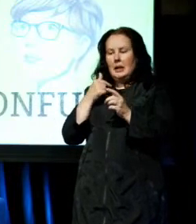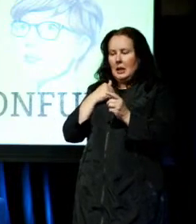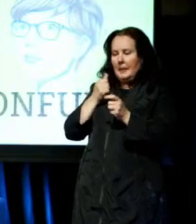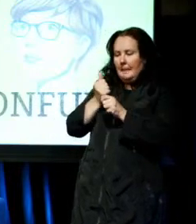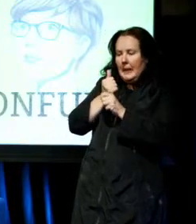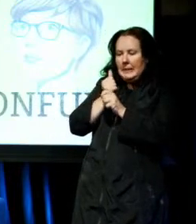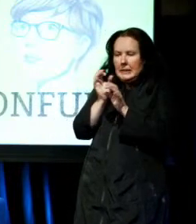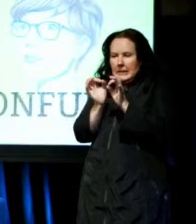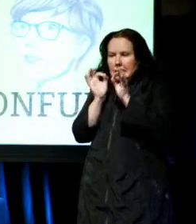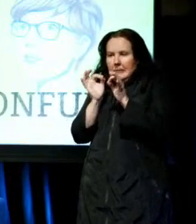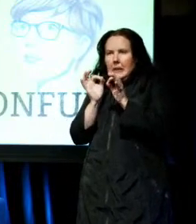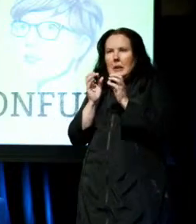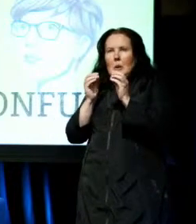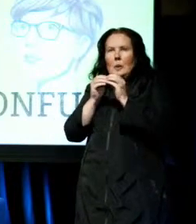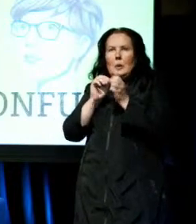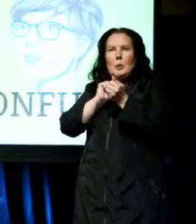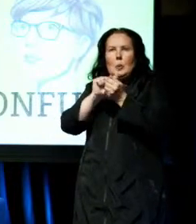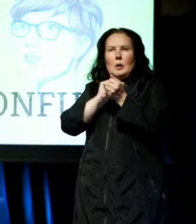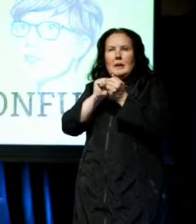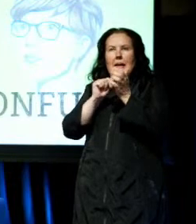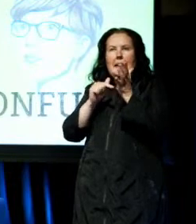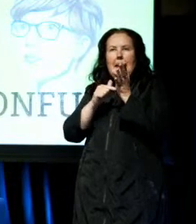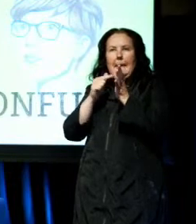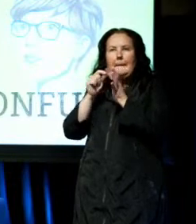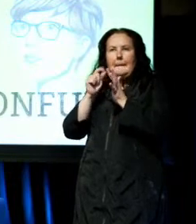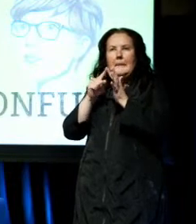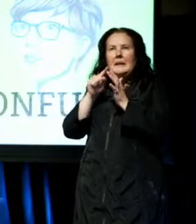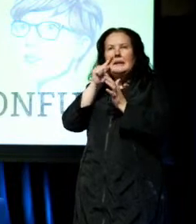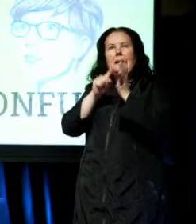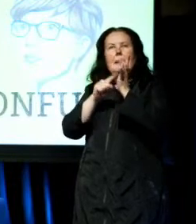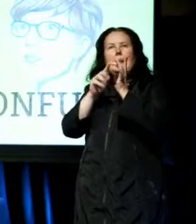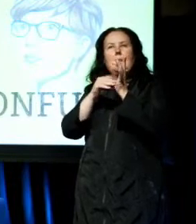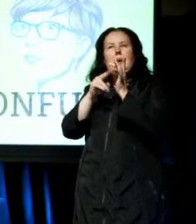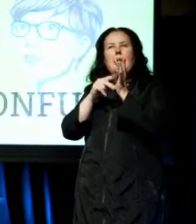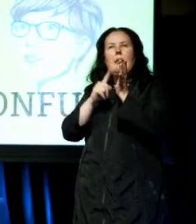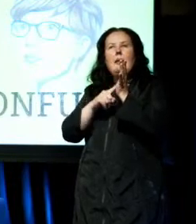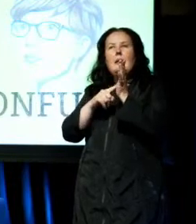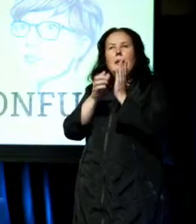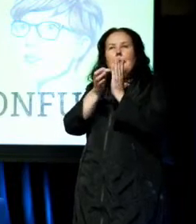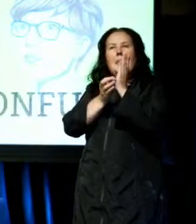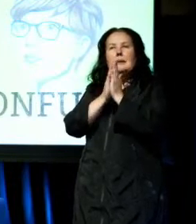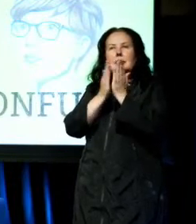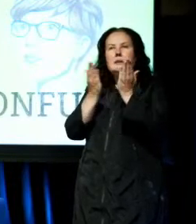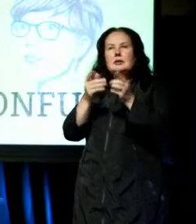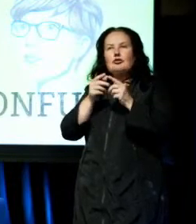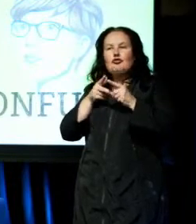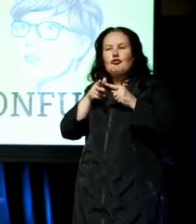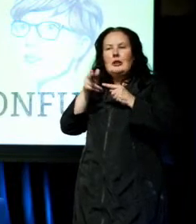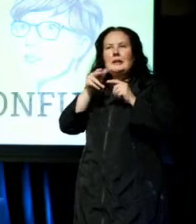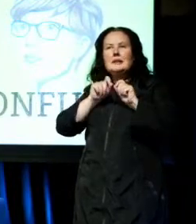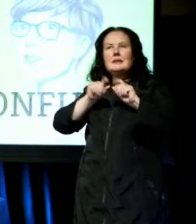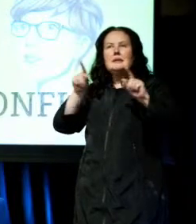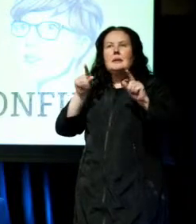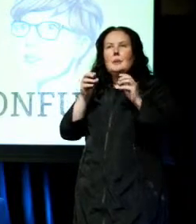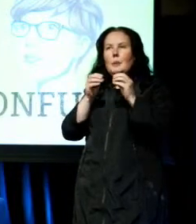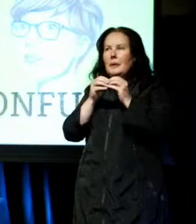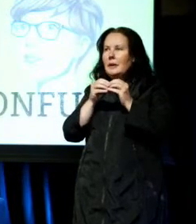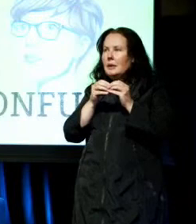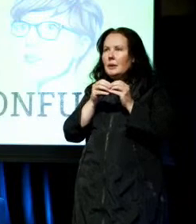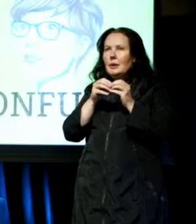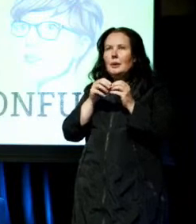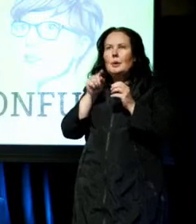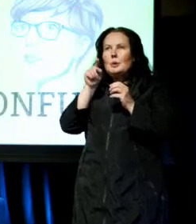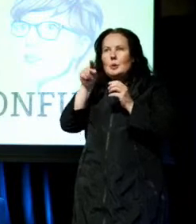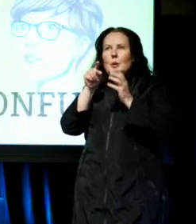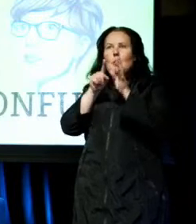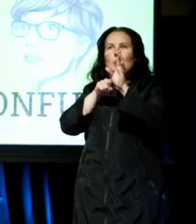washi tape that Liminal magazine have recently released with a bunch of, I believe, like yuzu little citrus